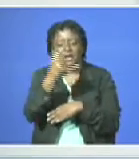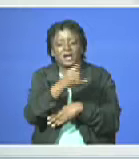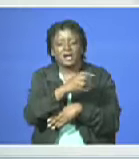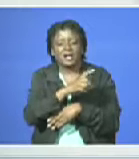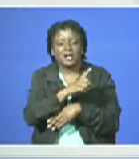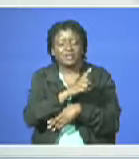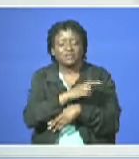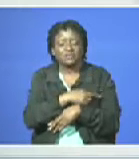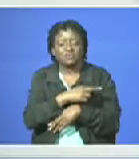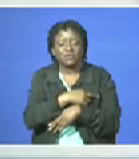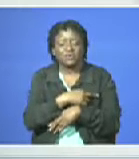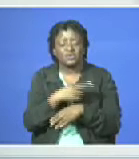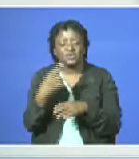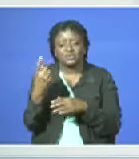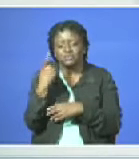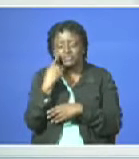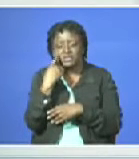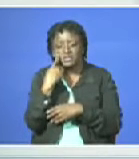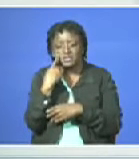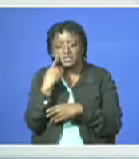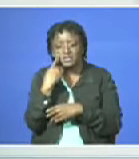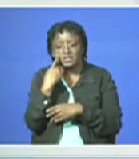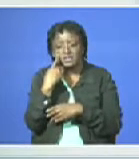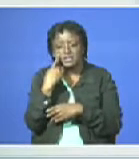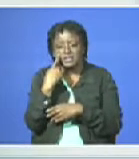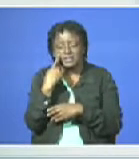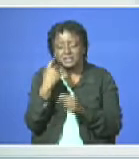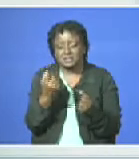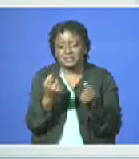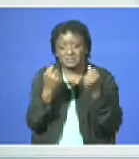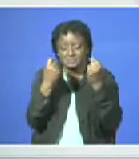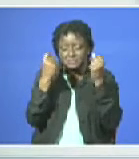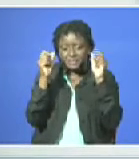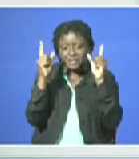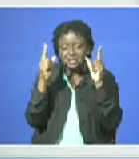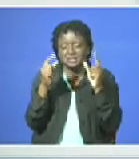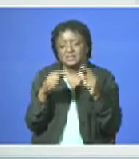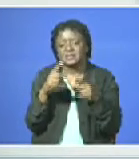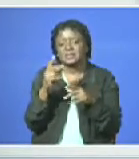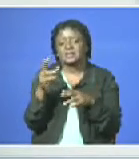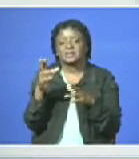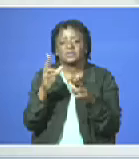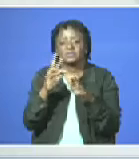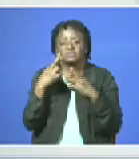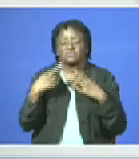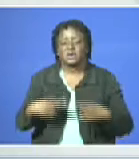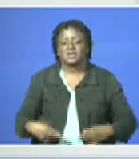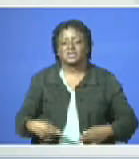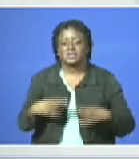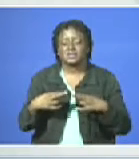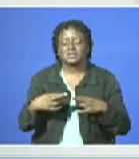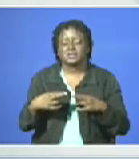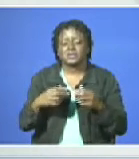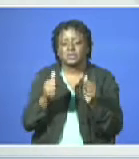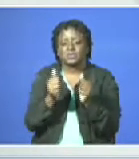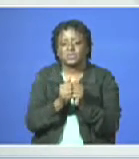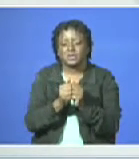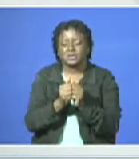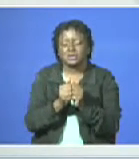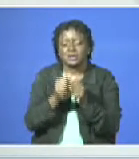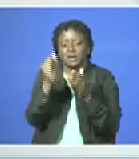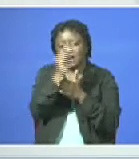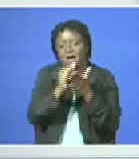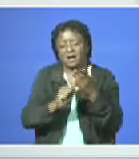his newest art form, Transformative Coastal Landscapes of the Bahamas, at the Art Fort Lauderdale show.